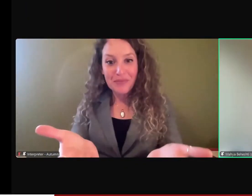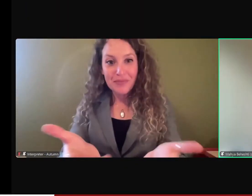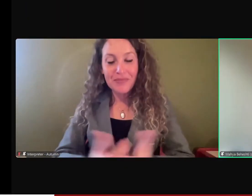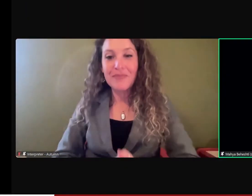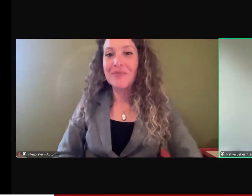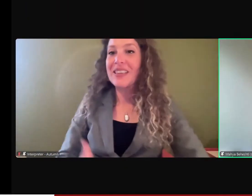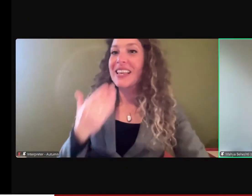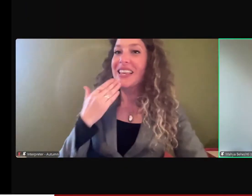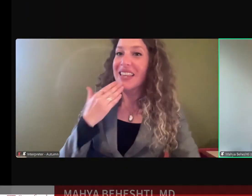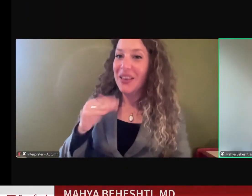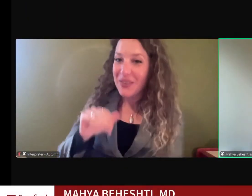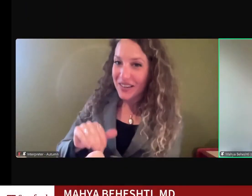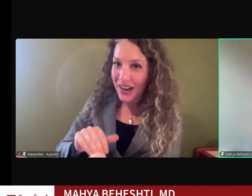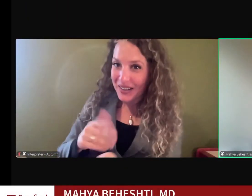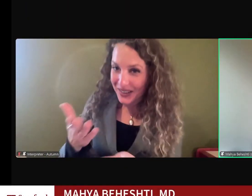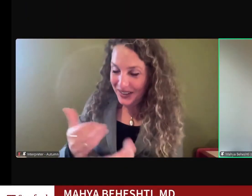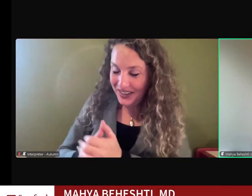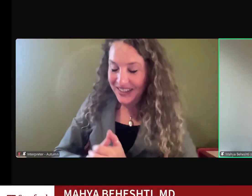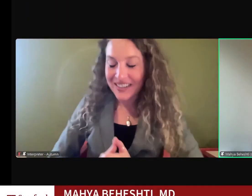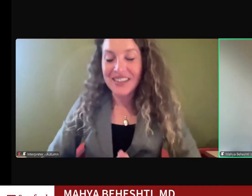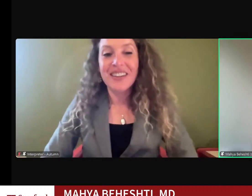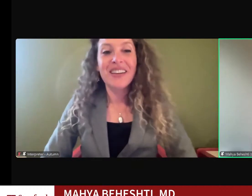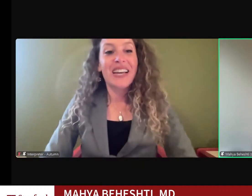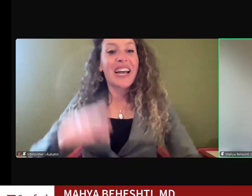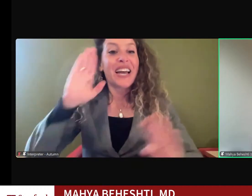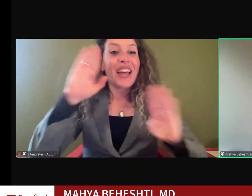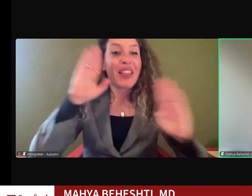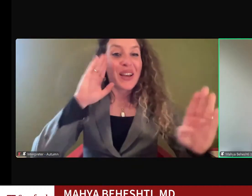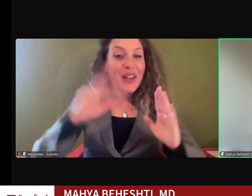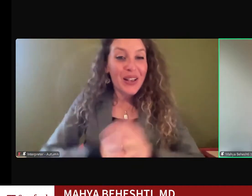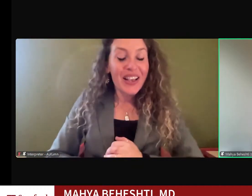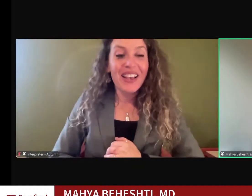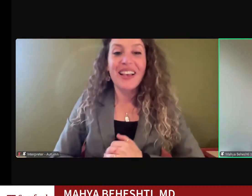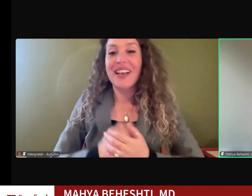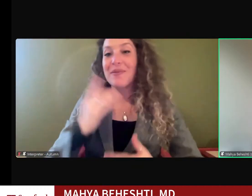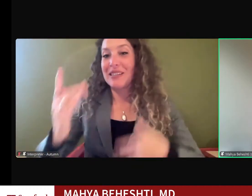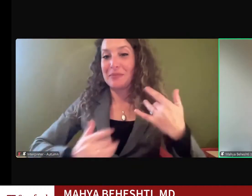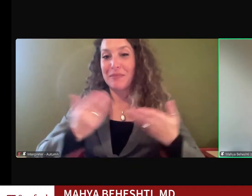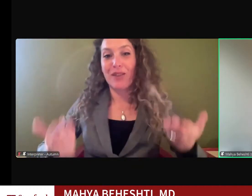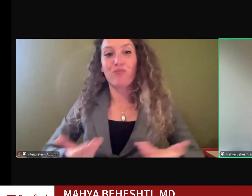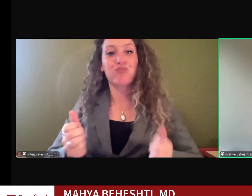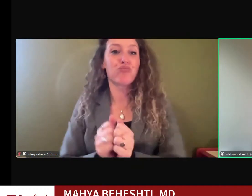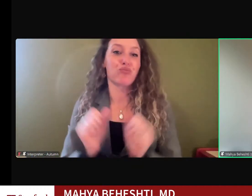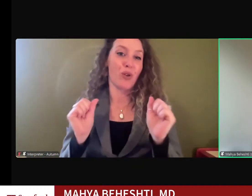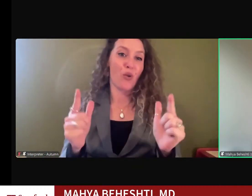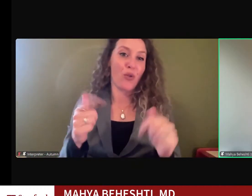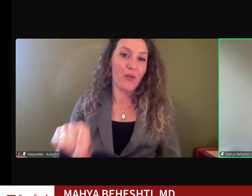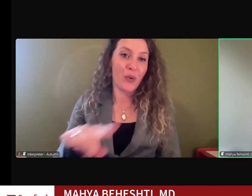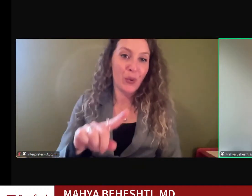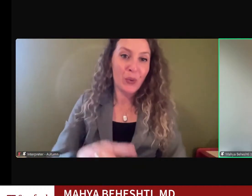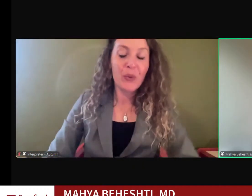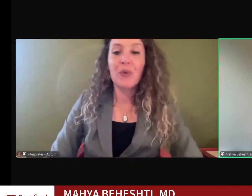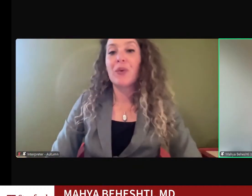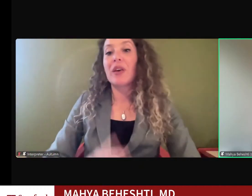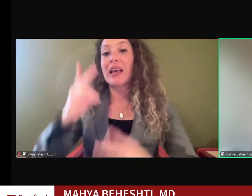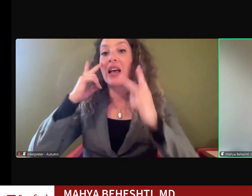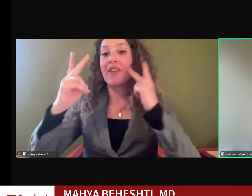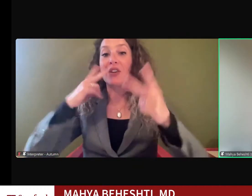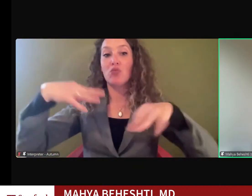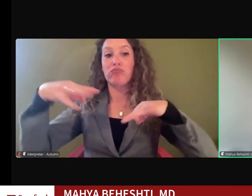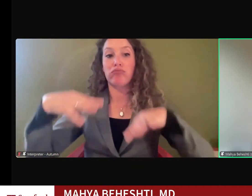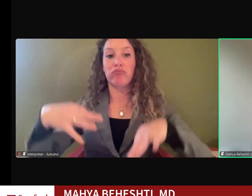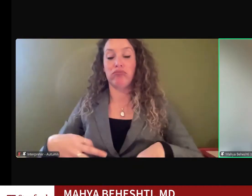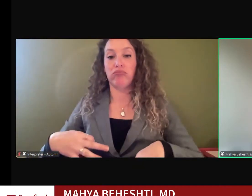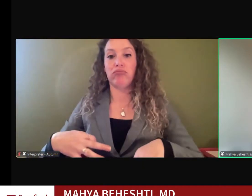Thank you, Dr. Pose. Hi, everyone. It's so great to be here with you. A quick visual description.